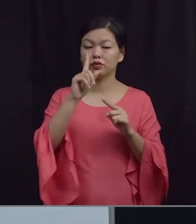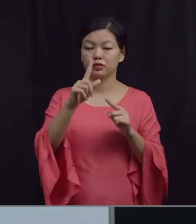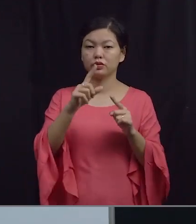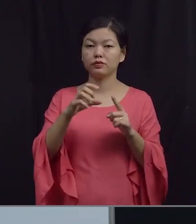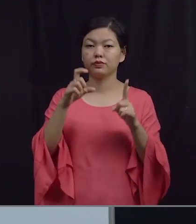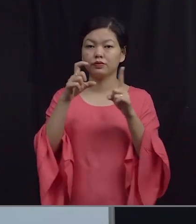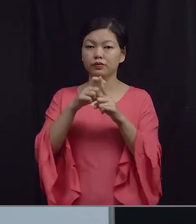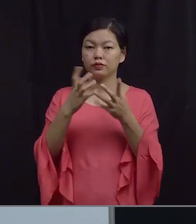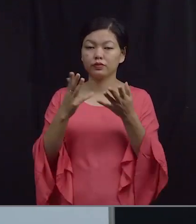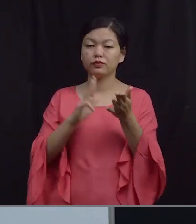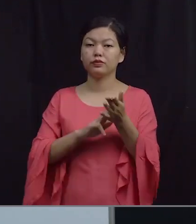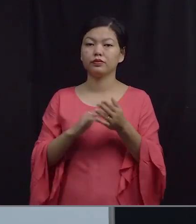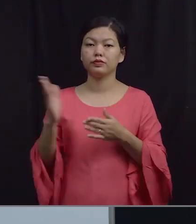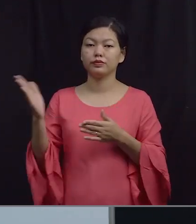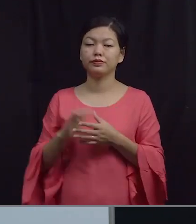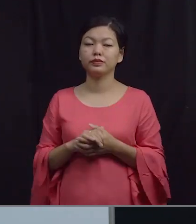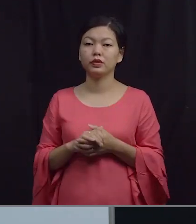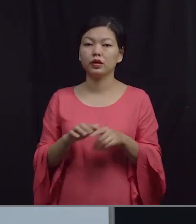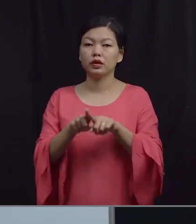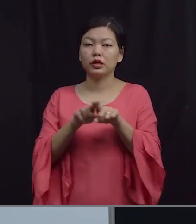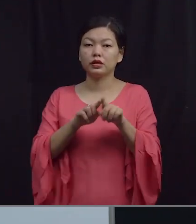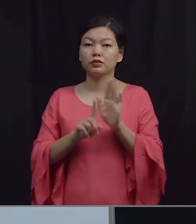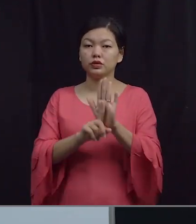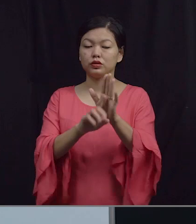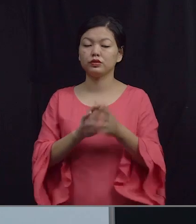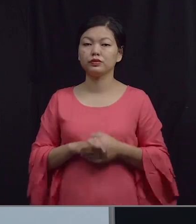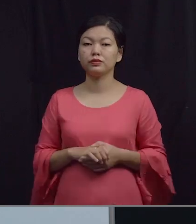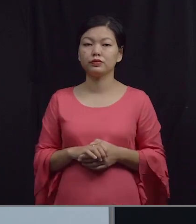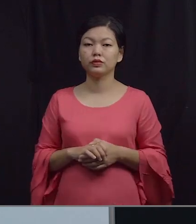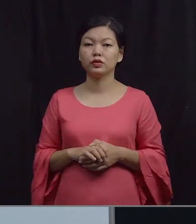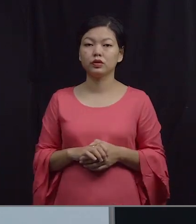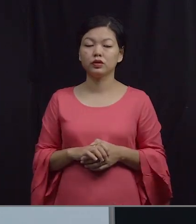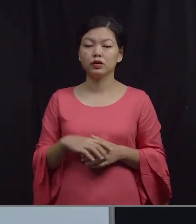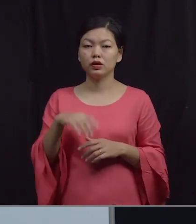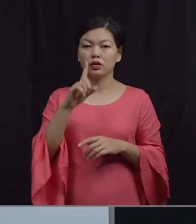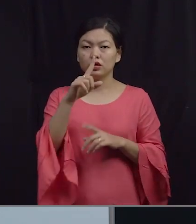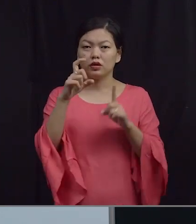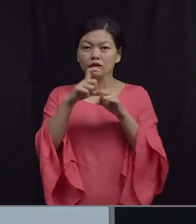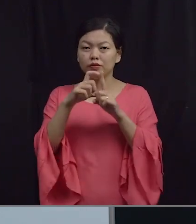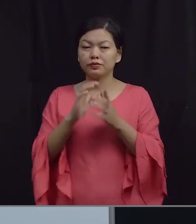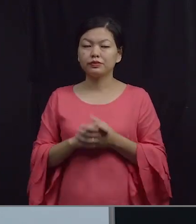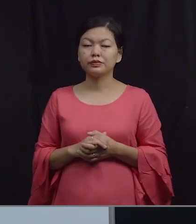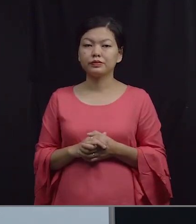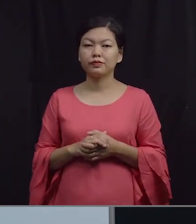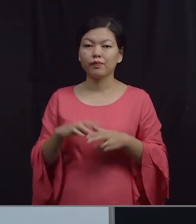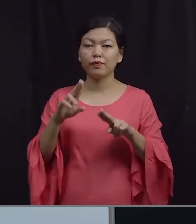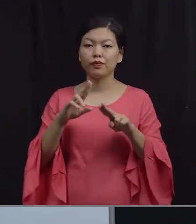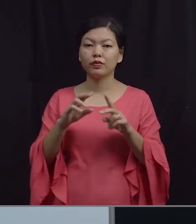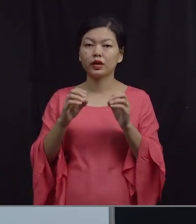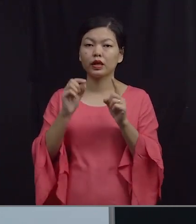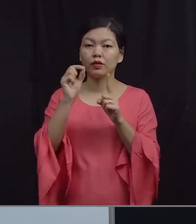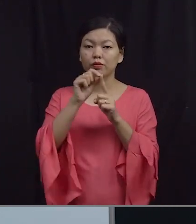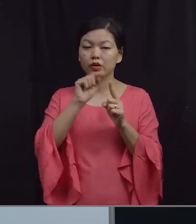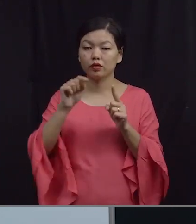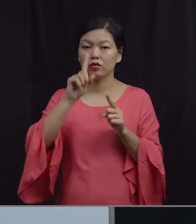definition. The 1 diopter. So 1 diopter, when we get 1 diopter, so this is P equal